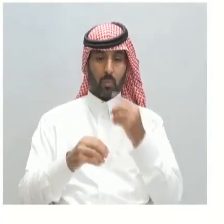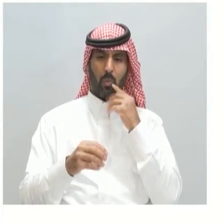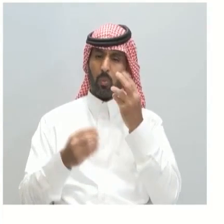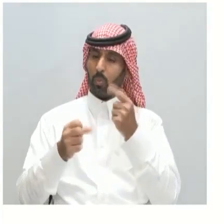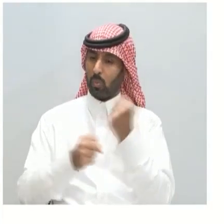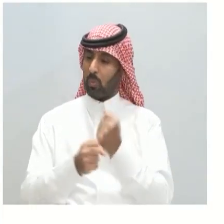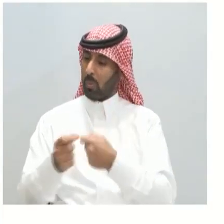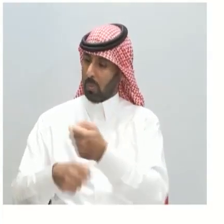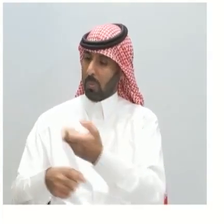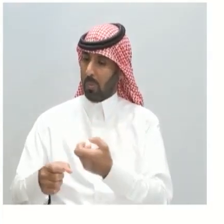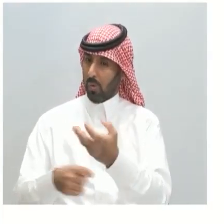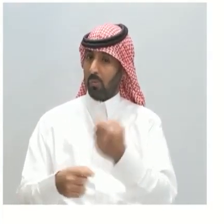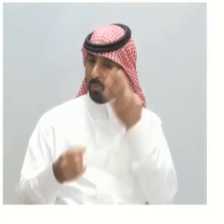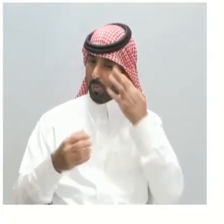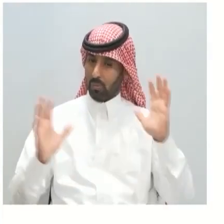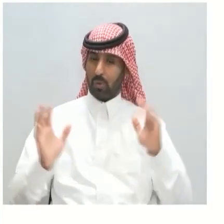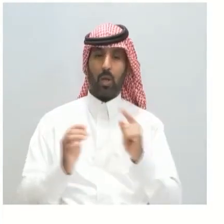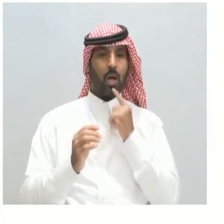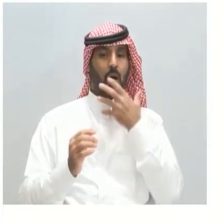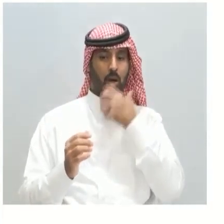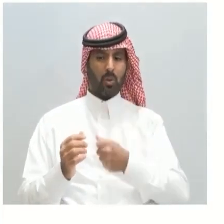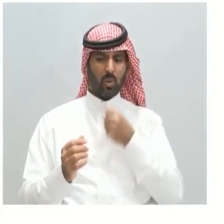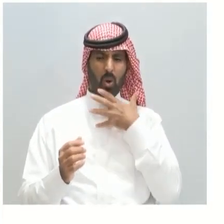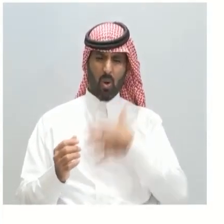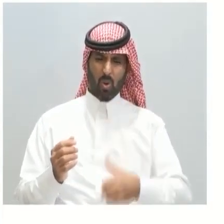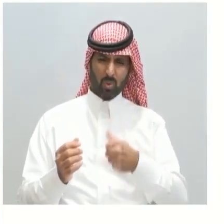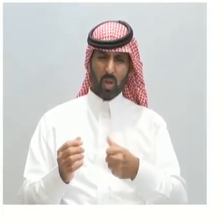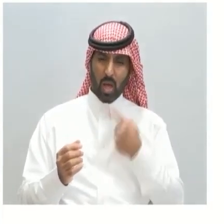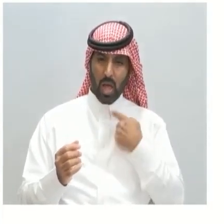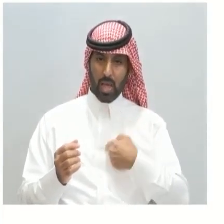you can buy, of course. The older I get,